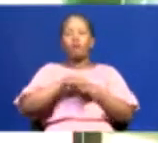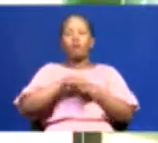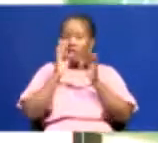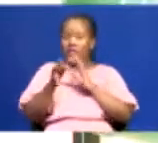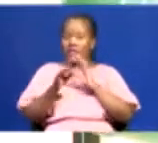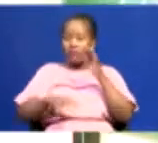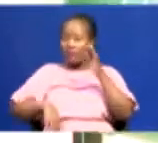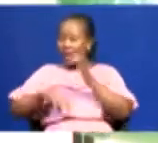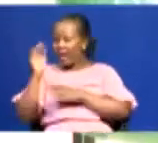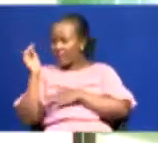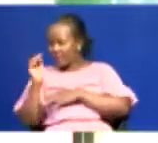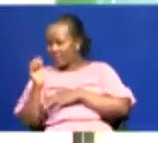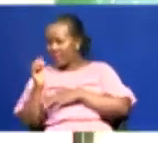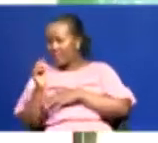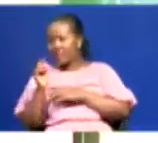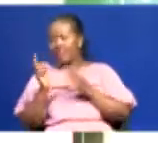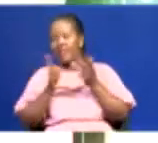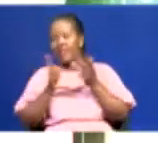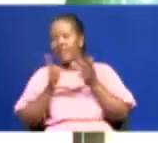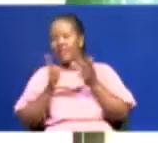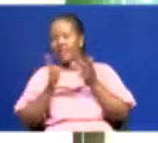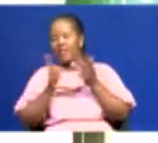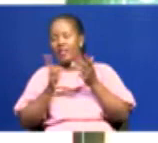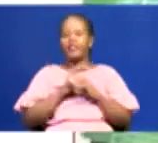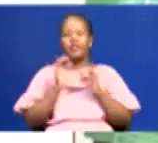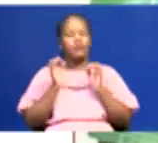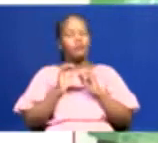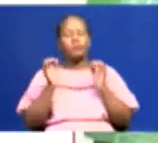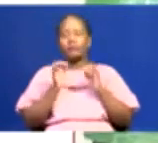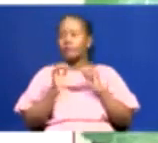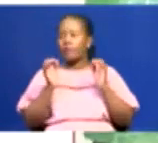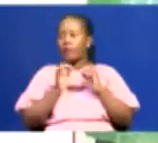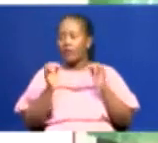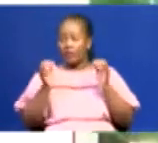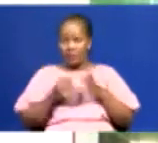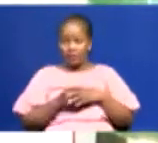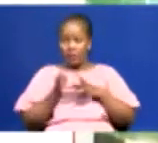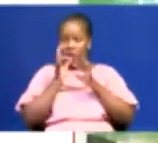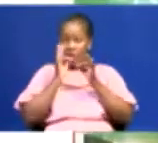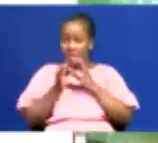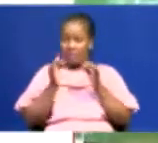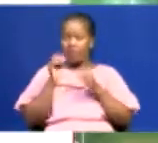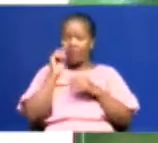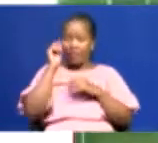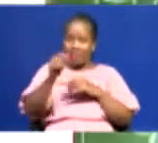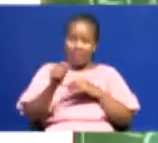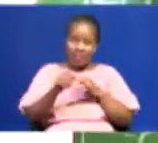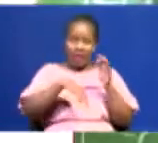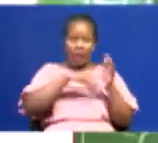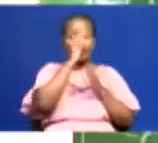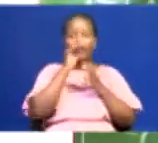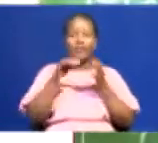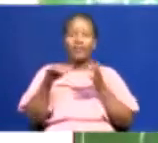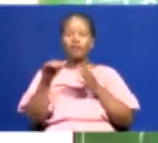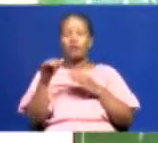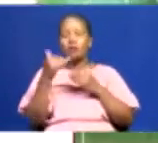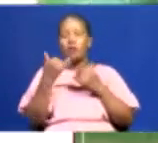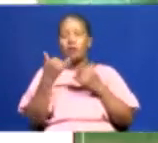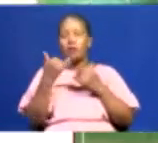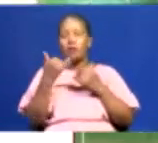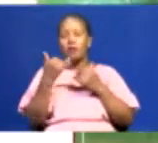is an offside or game, or the ball is out of the playing ground. Even in darts, when you hit out of